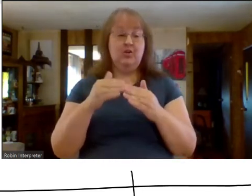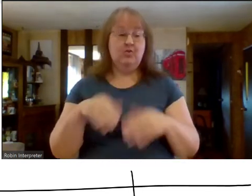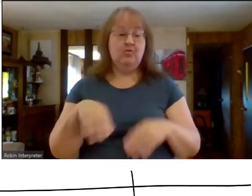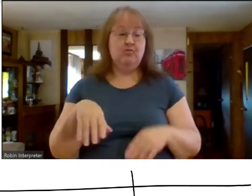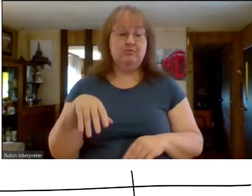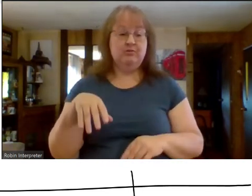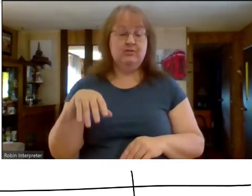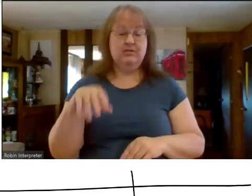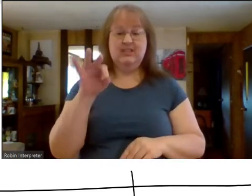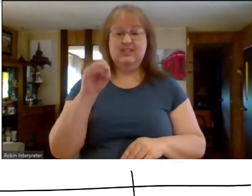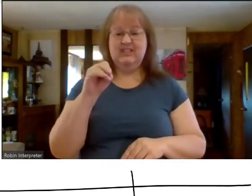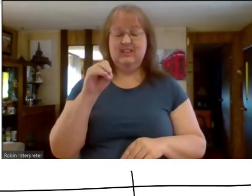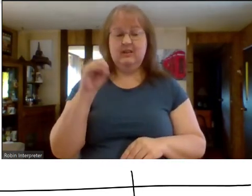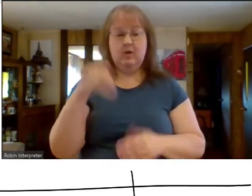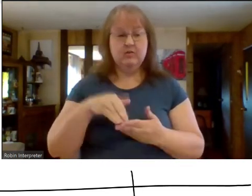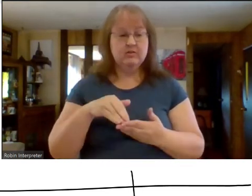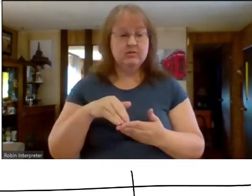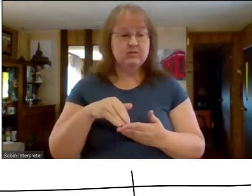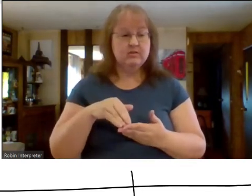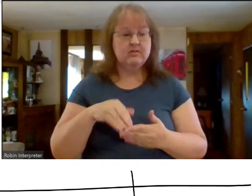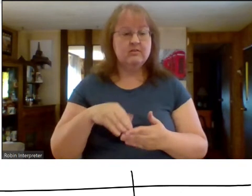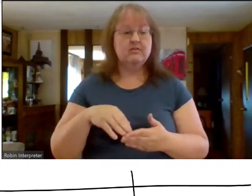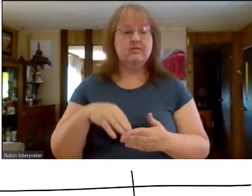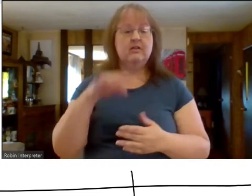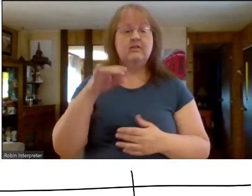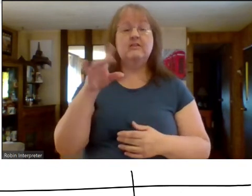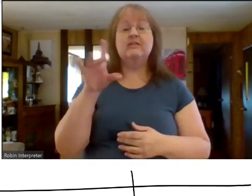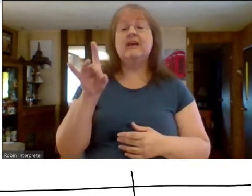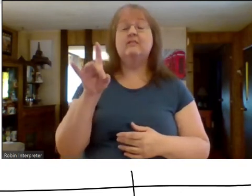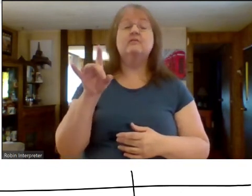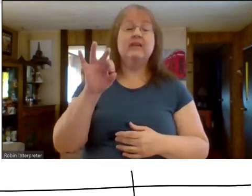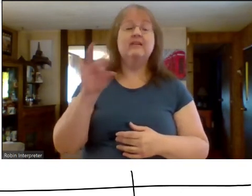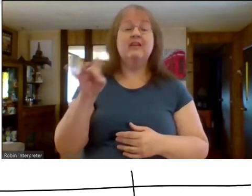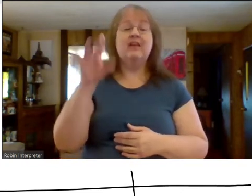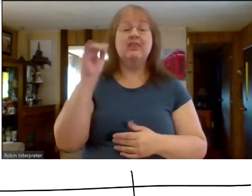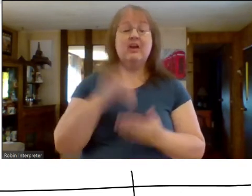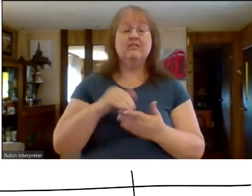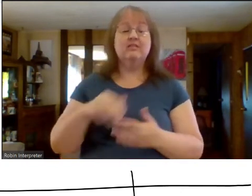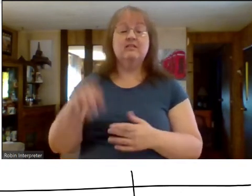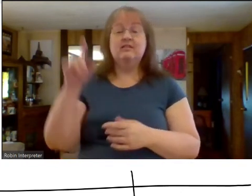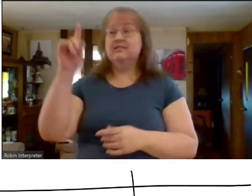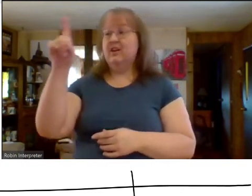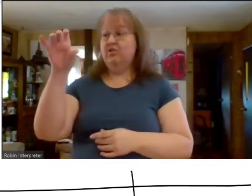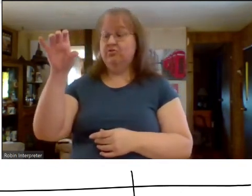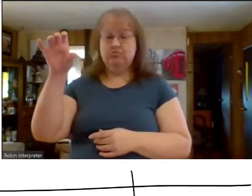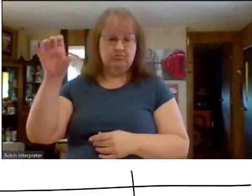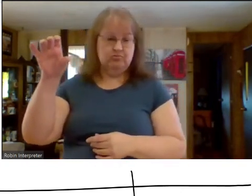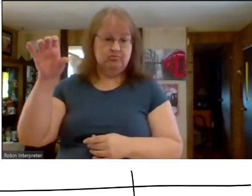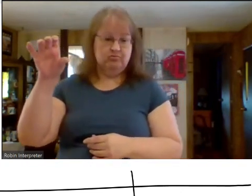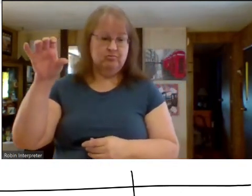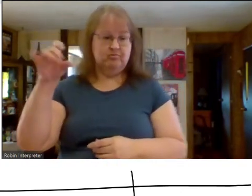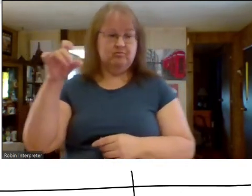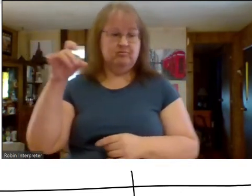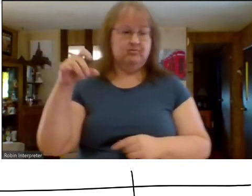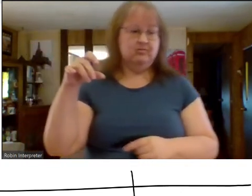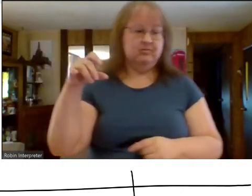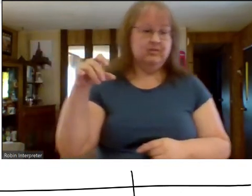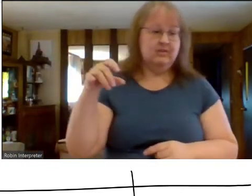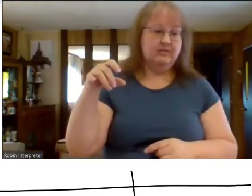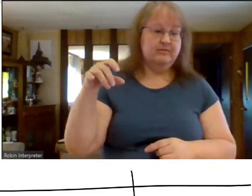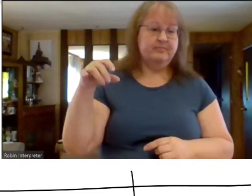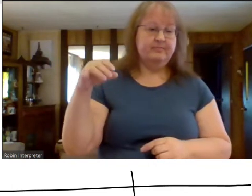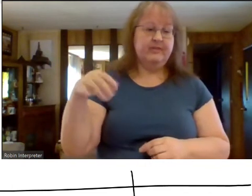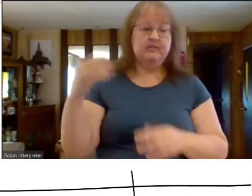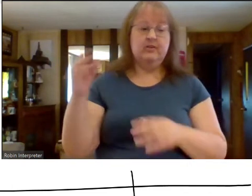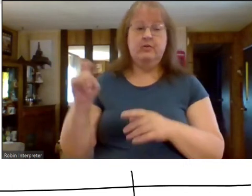98,000 equals 100x divided by 100 divided by 100. Cancel, cancel. So x